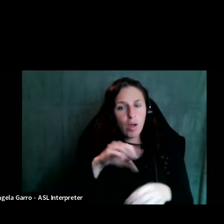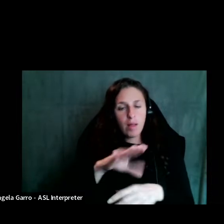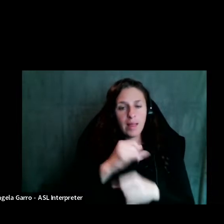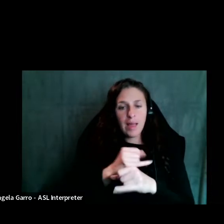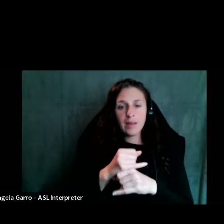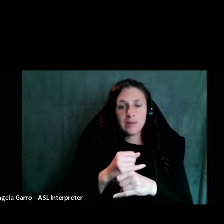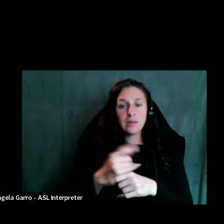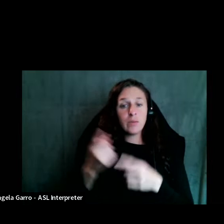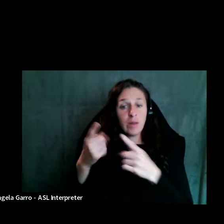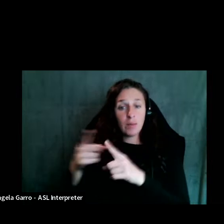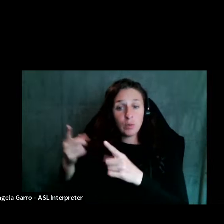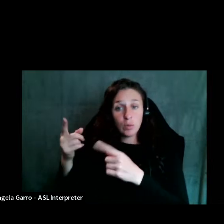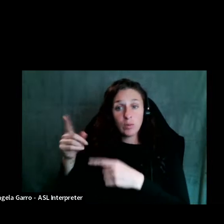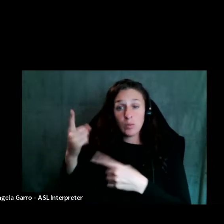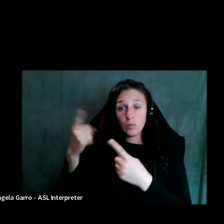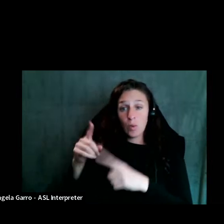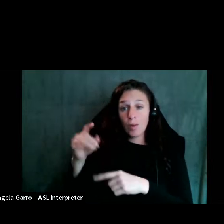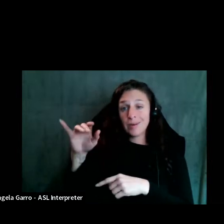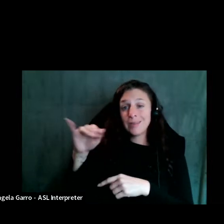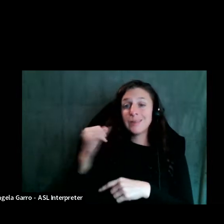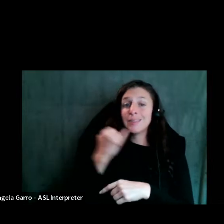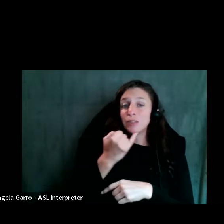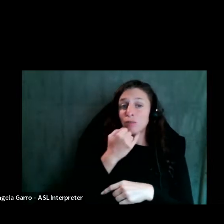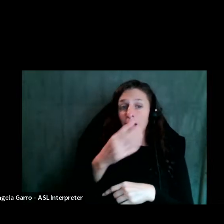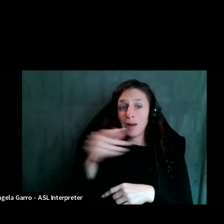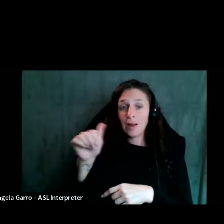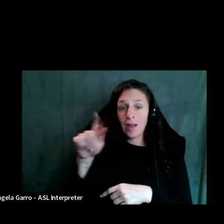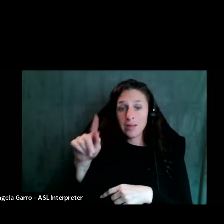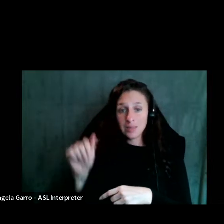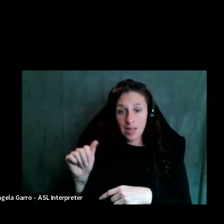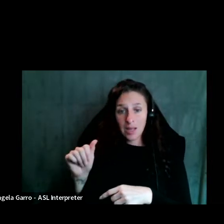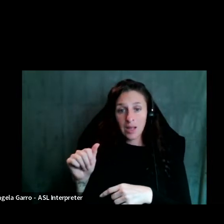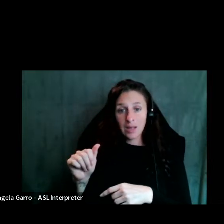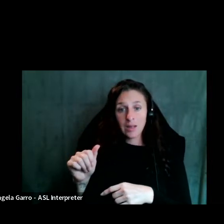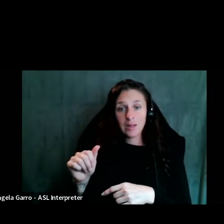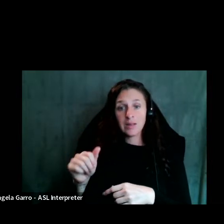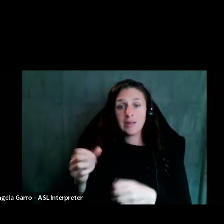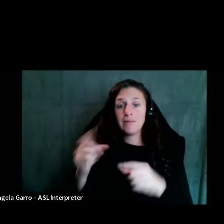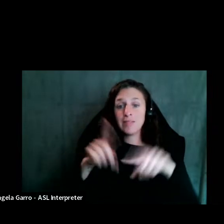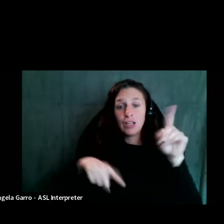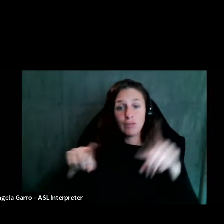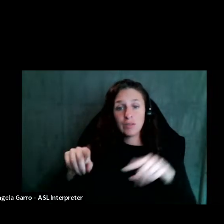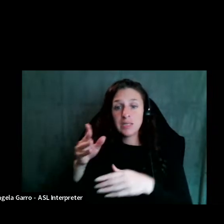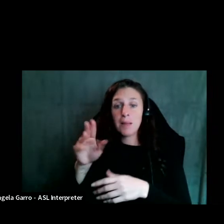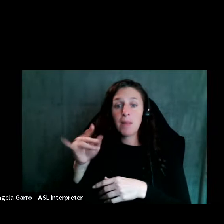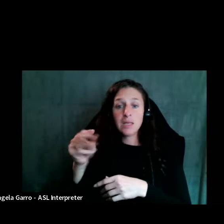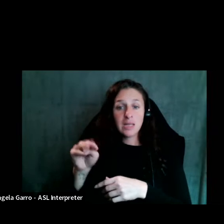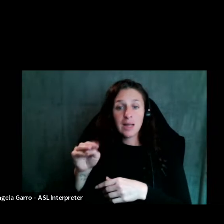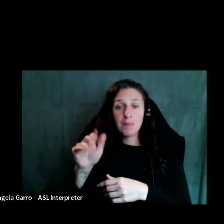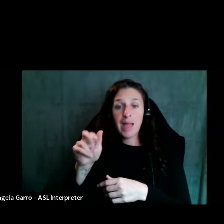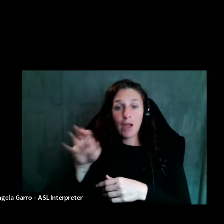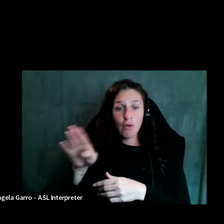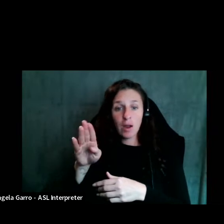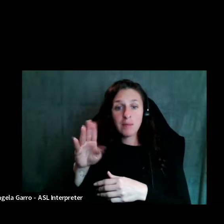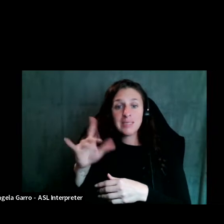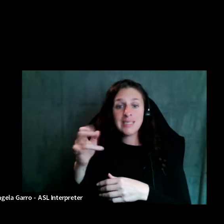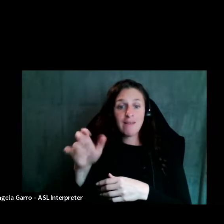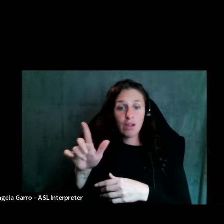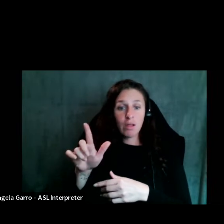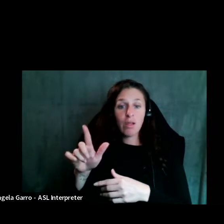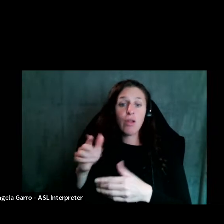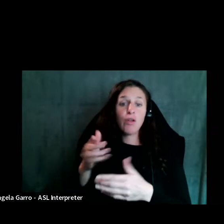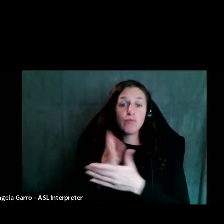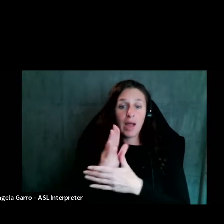ongoing crisis between Israel and Gaza, various Muslim and Arab civil rights organizations report an alarming increase